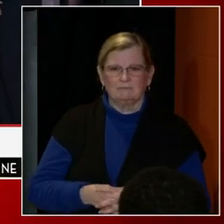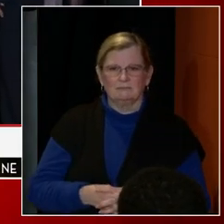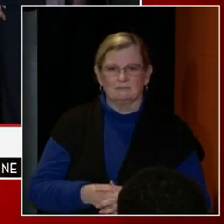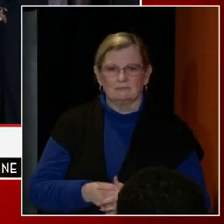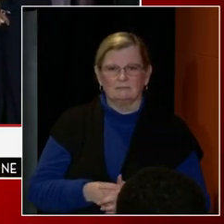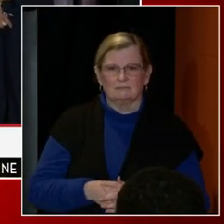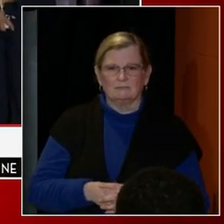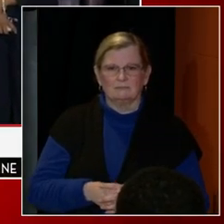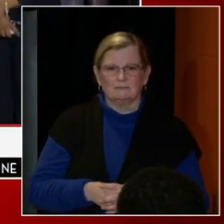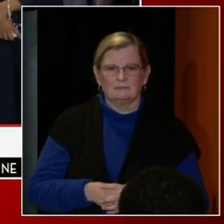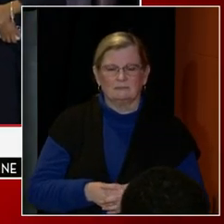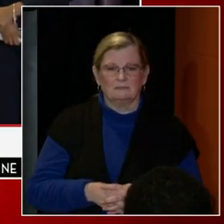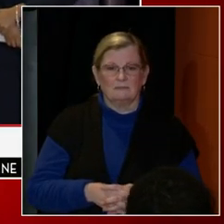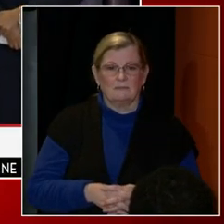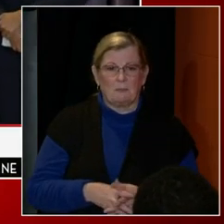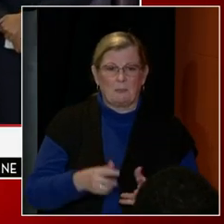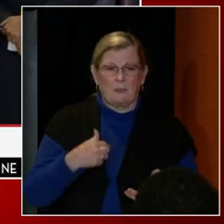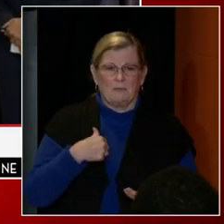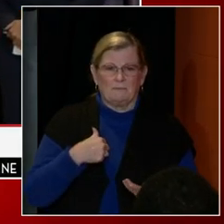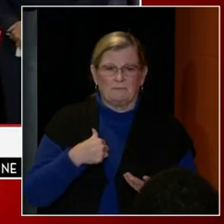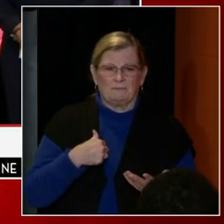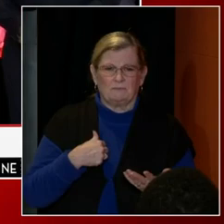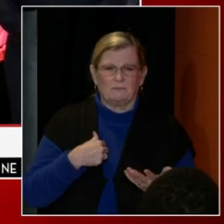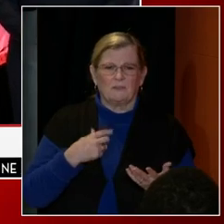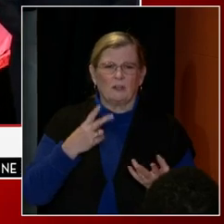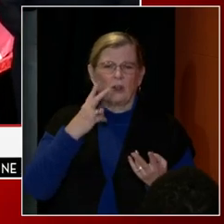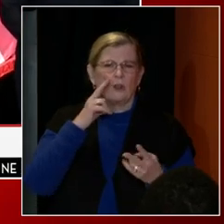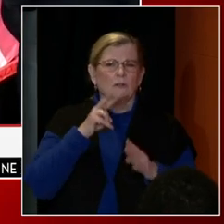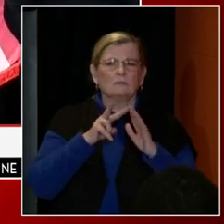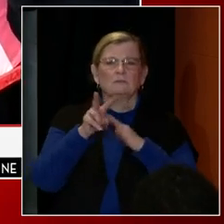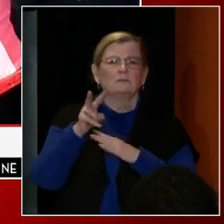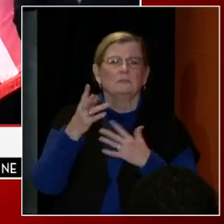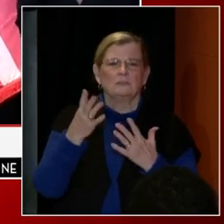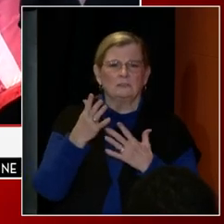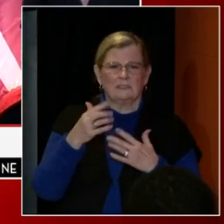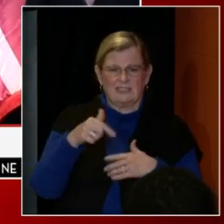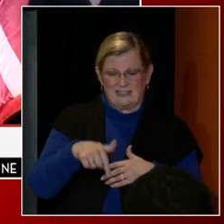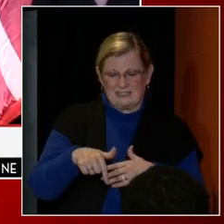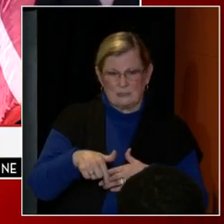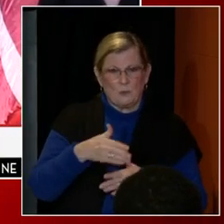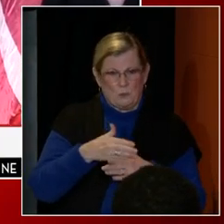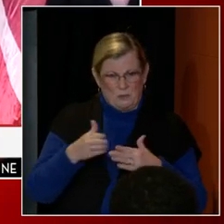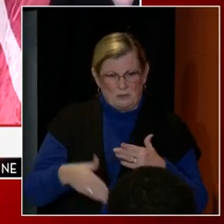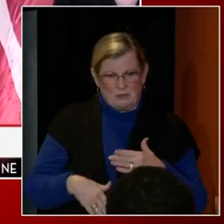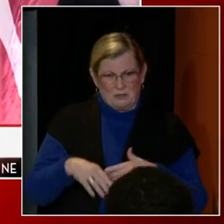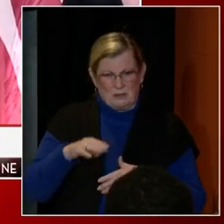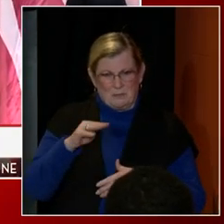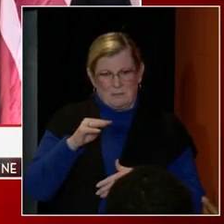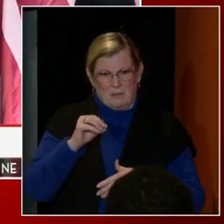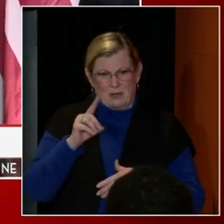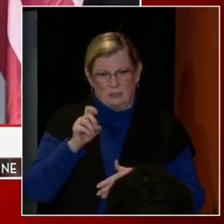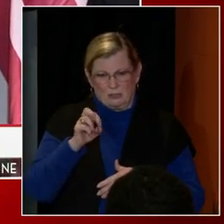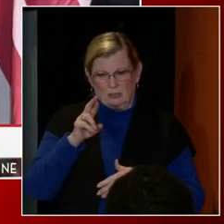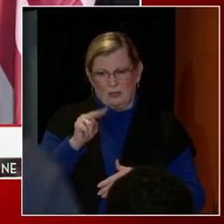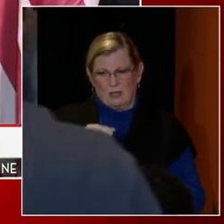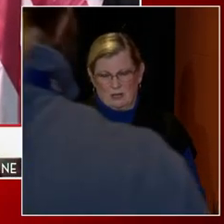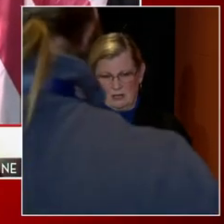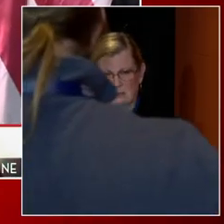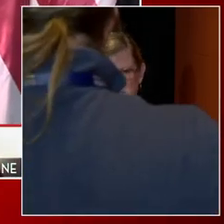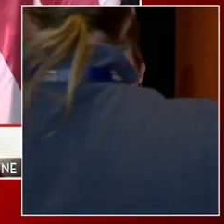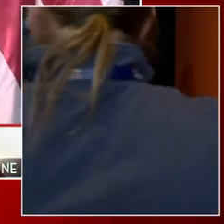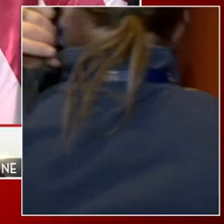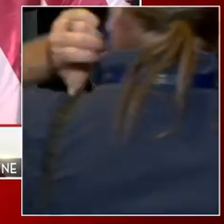are optimistic that this weekend the Moderna vaccine will receive its emergency use authorization based